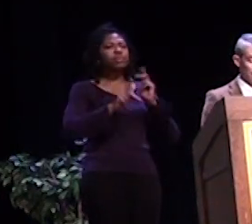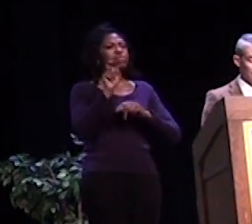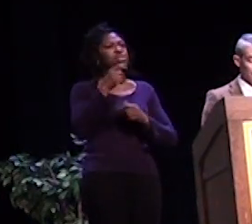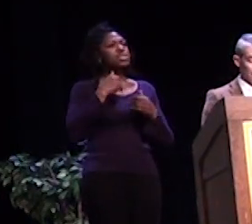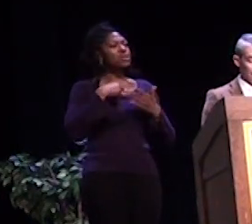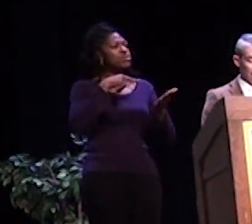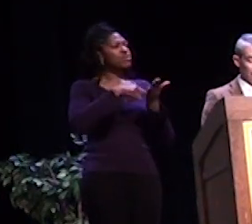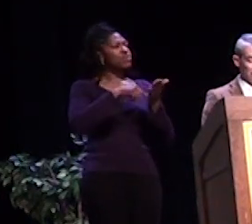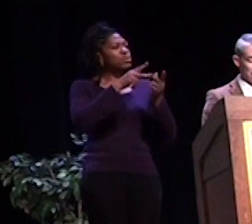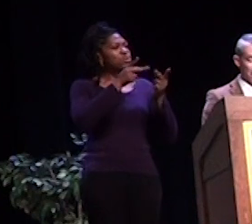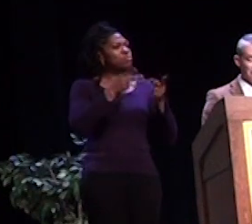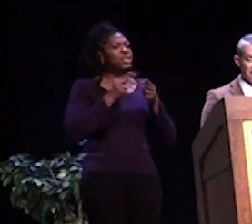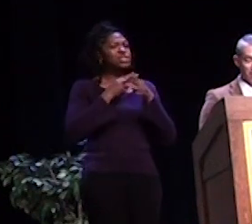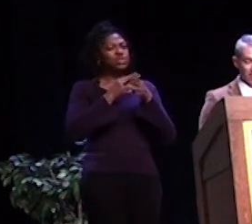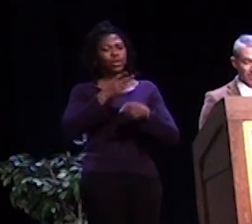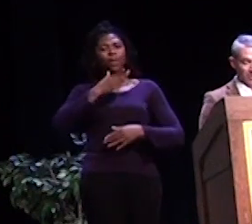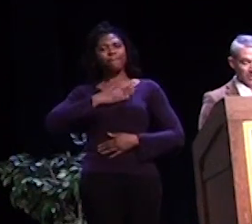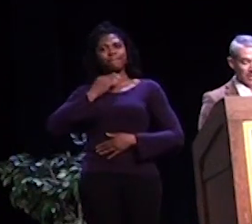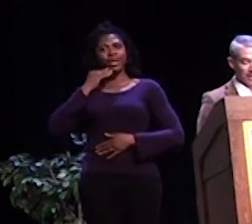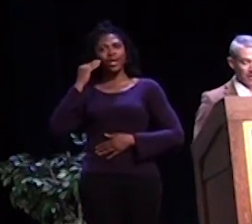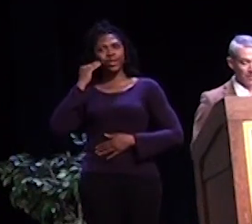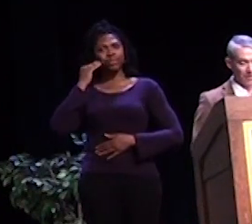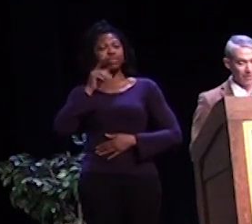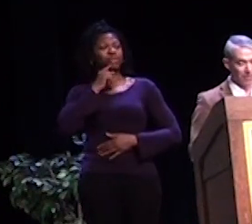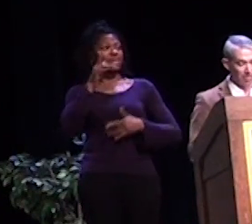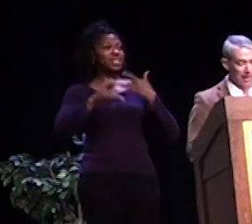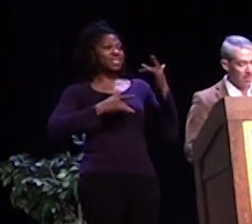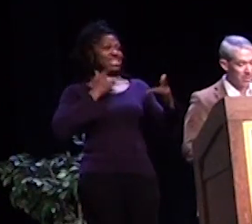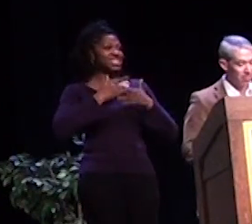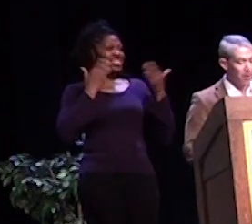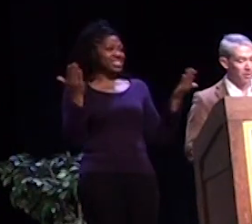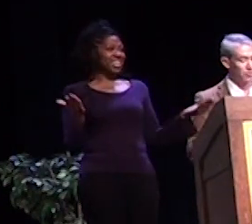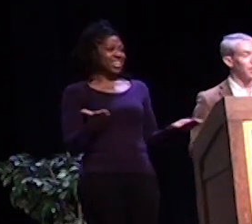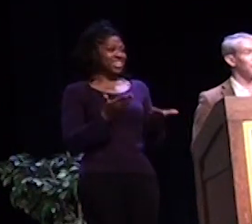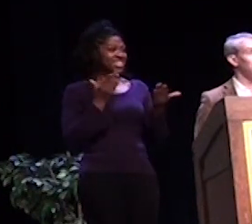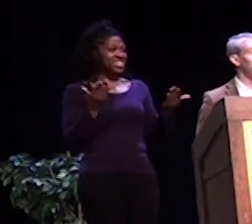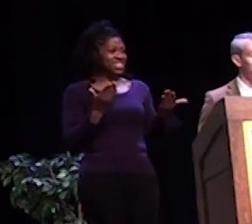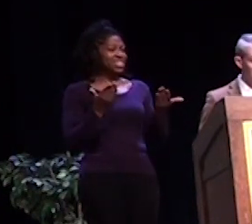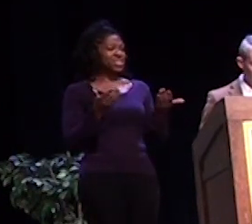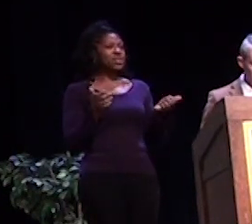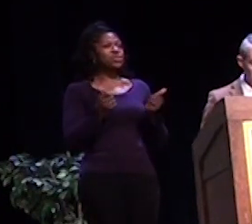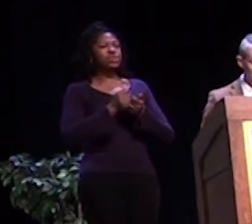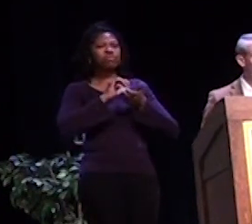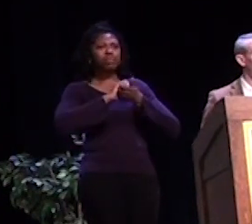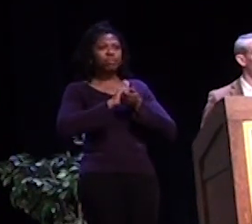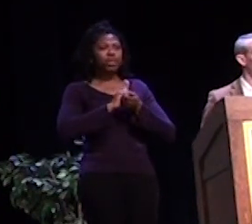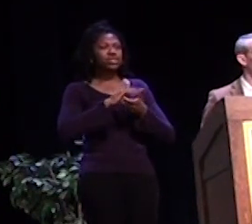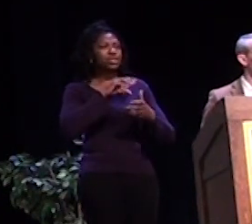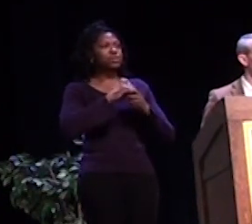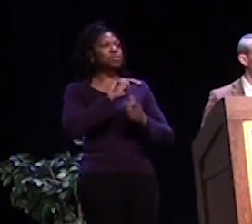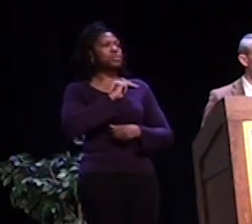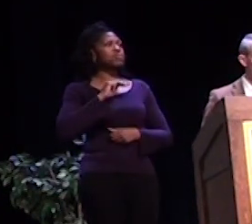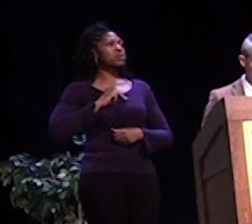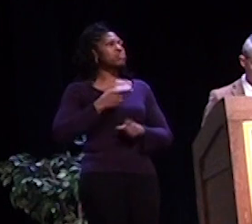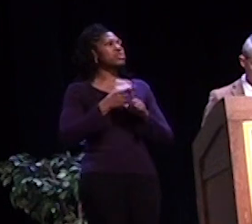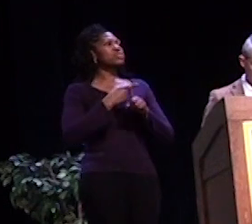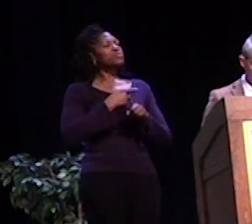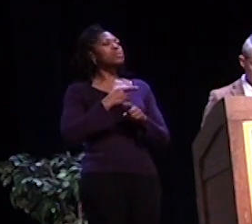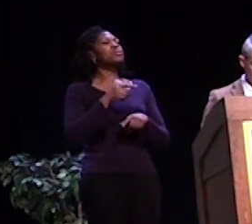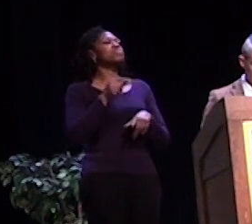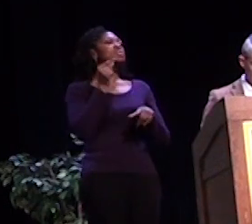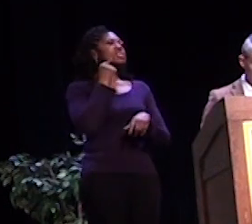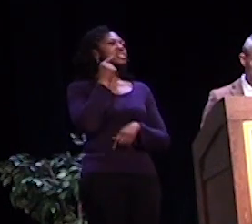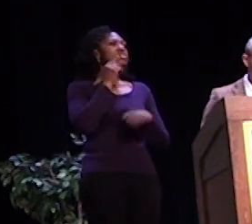home. I'm excited to be here alongside our affordable housing partners. It includes members from the San Antonio Housing Trust,